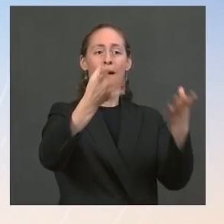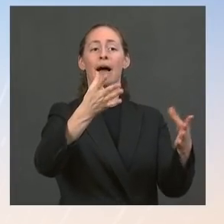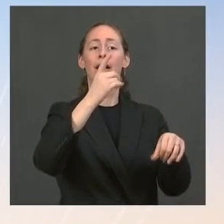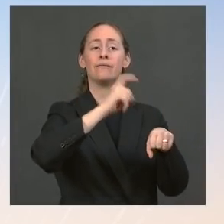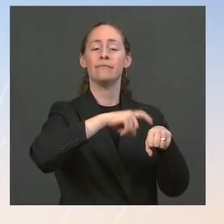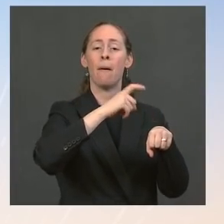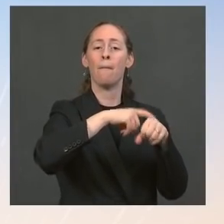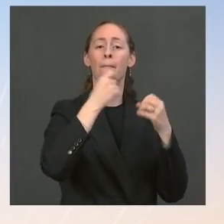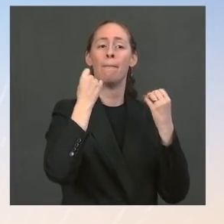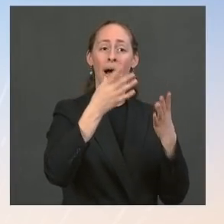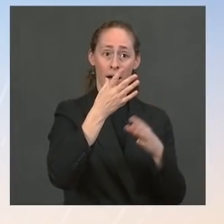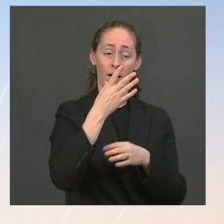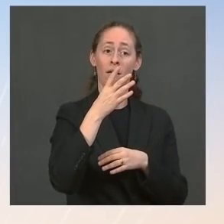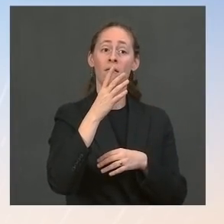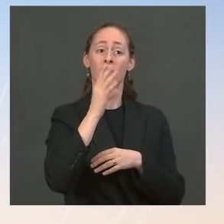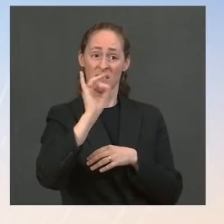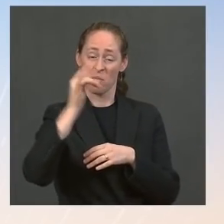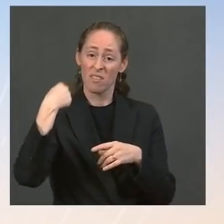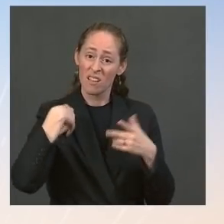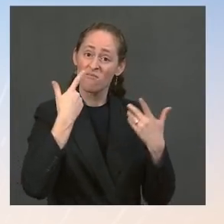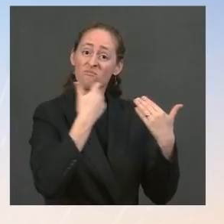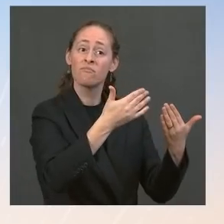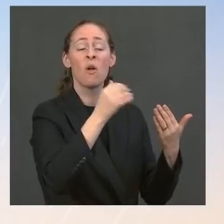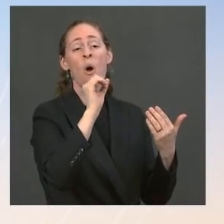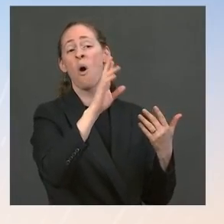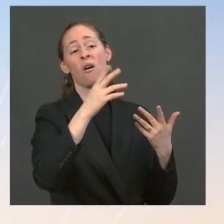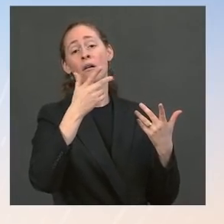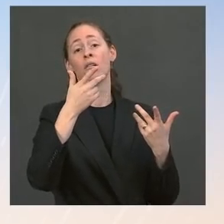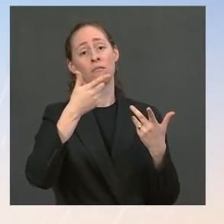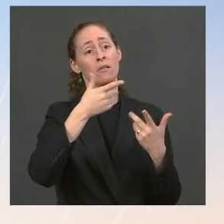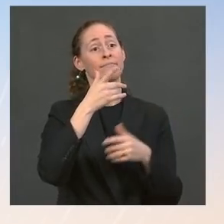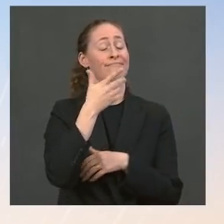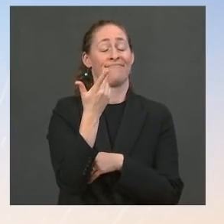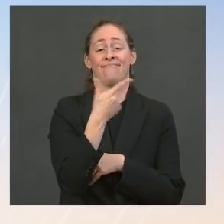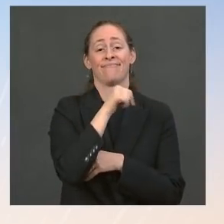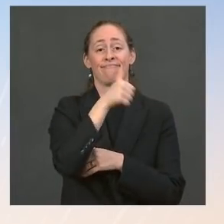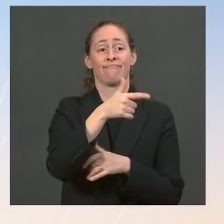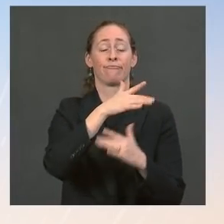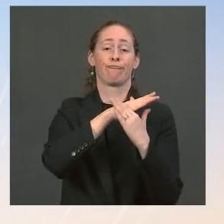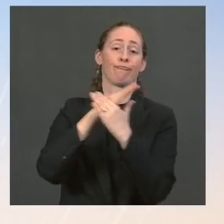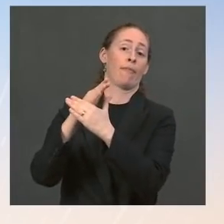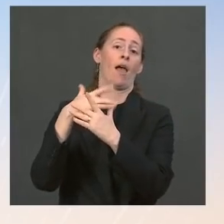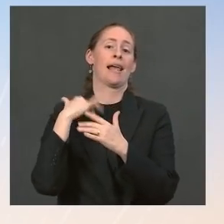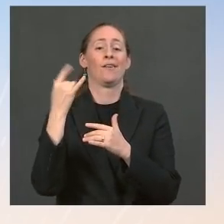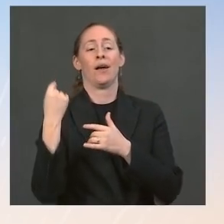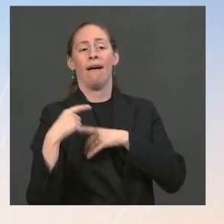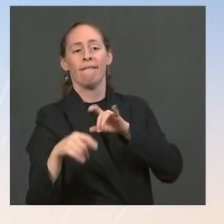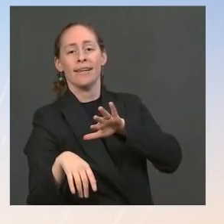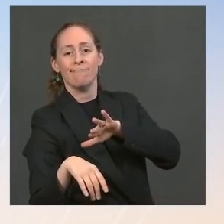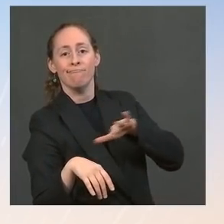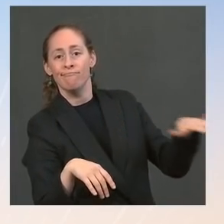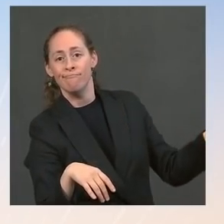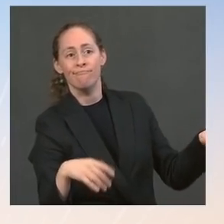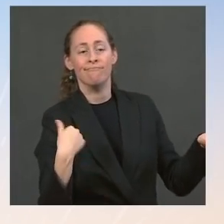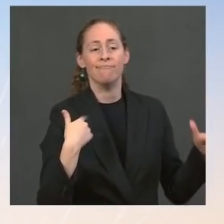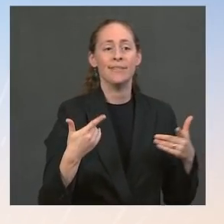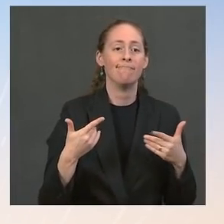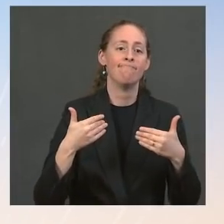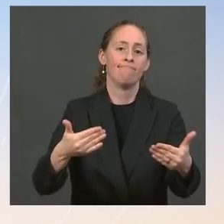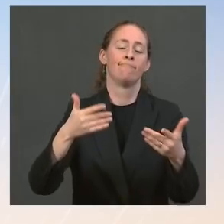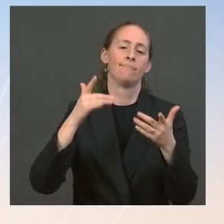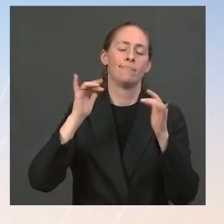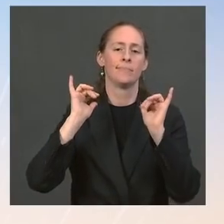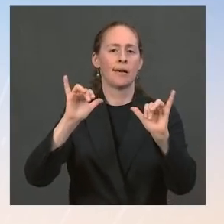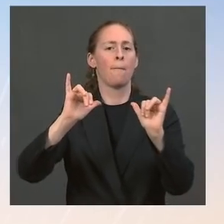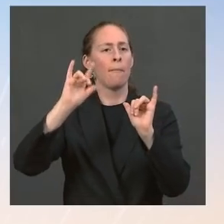Schumer to move forward. But absolutely, we're going to do everything to prevent the for us from defaulting. Does the